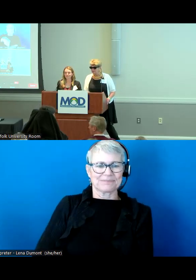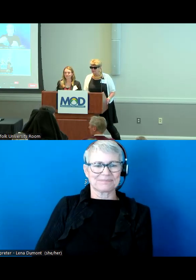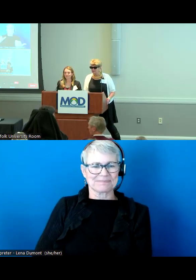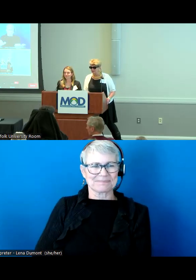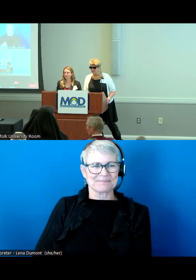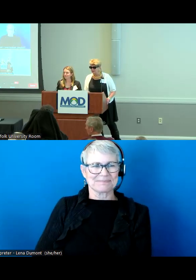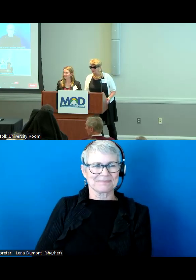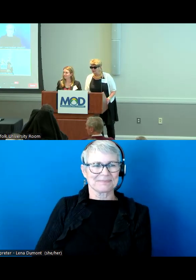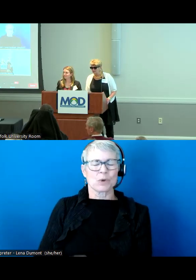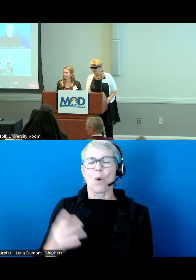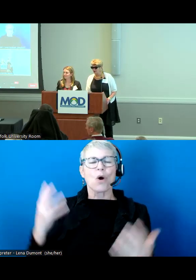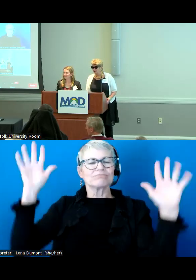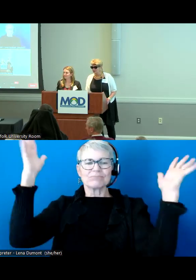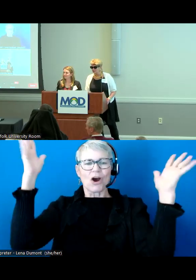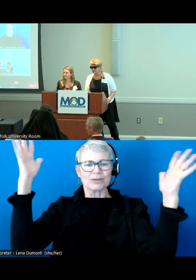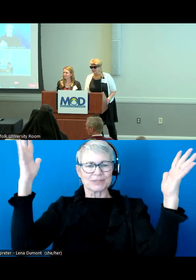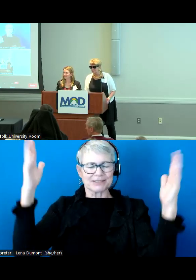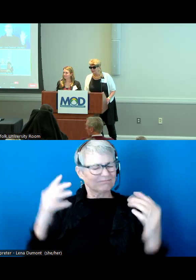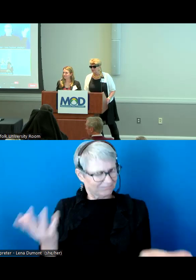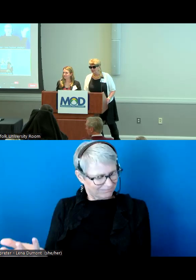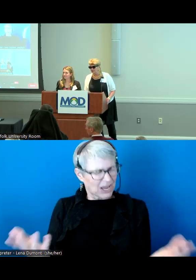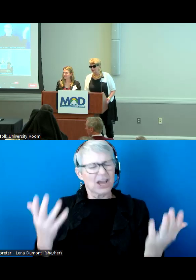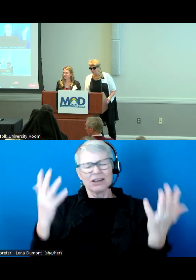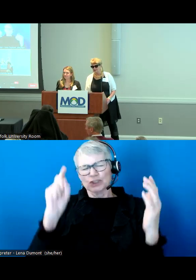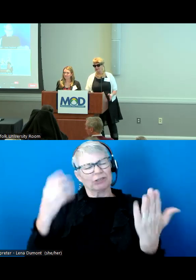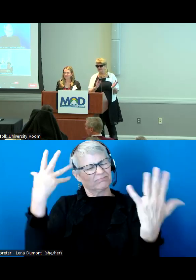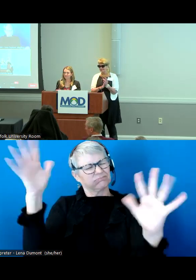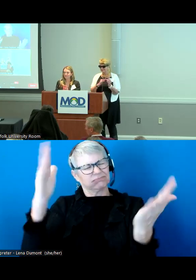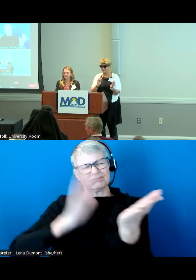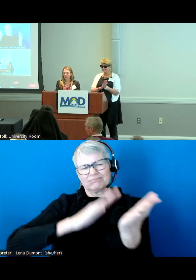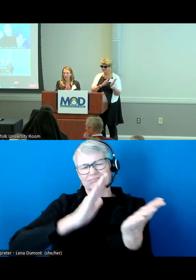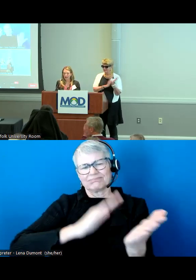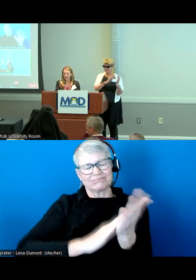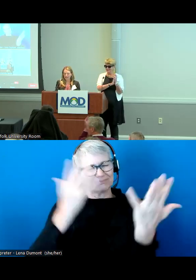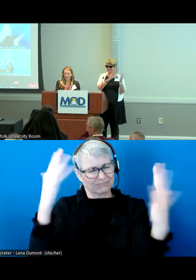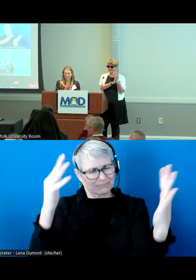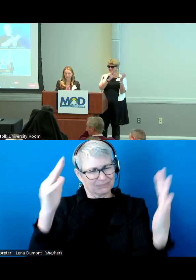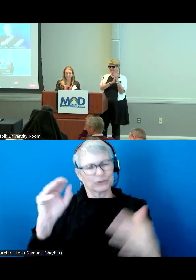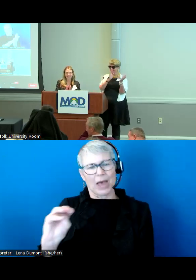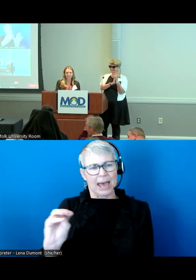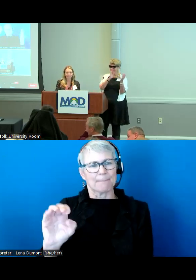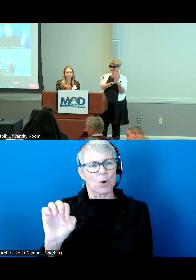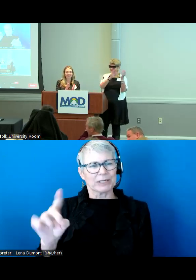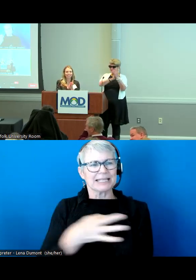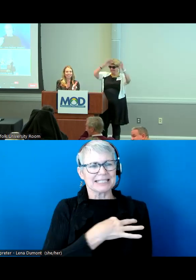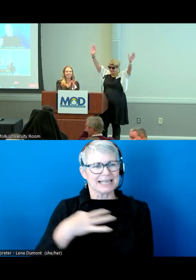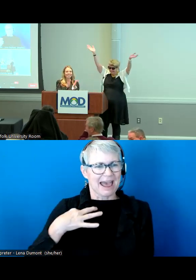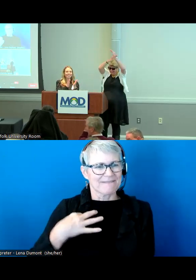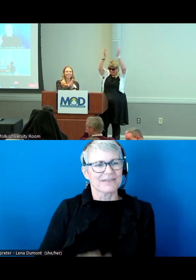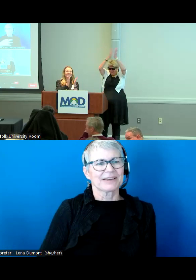arms up in the air, because you all should have a big round of applause. Hey.